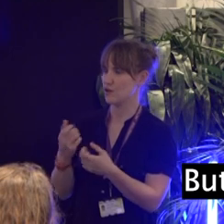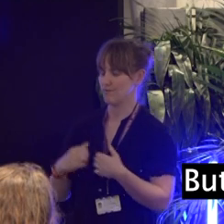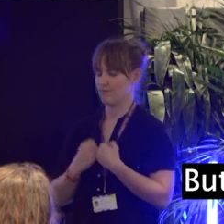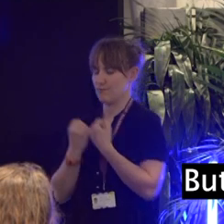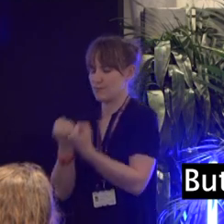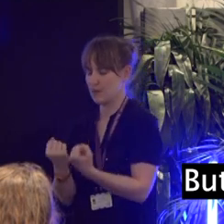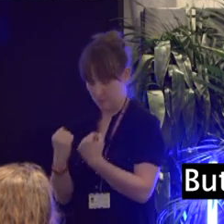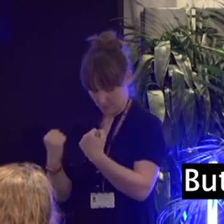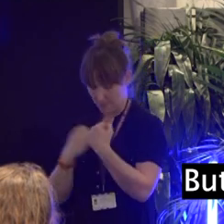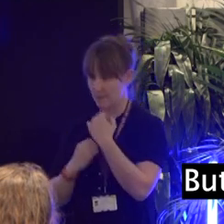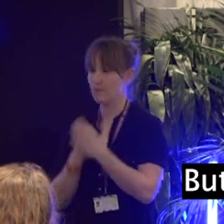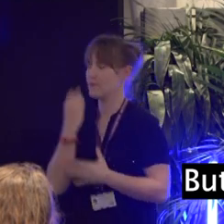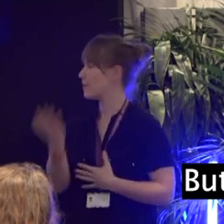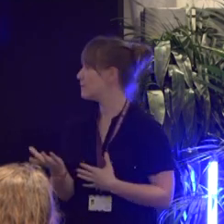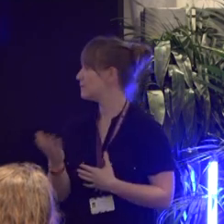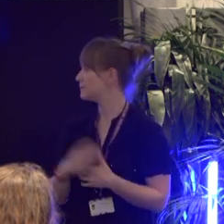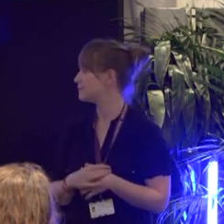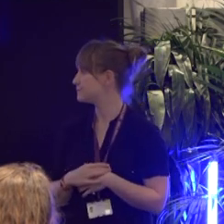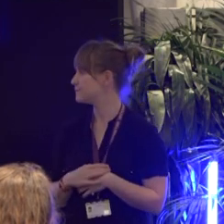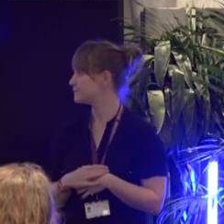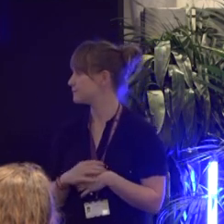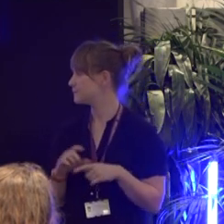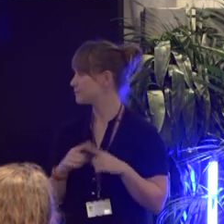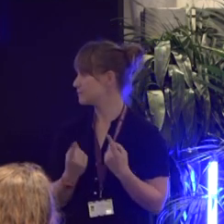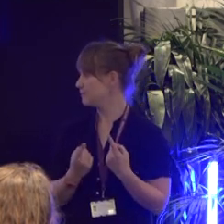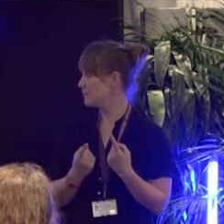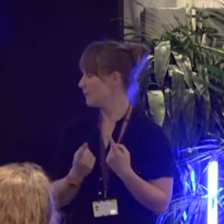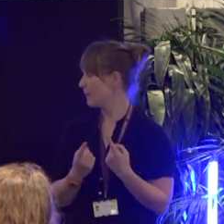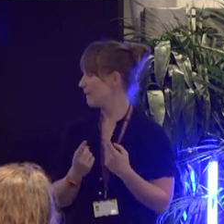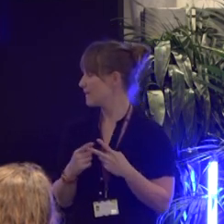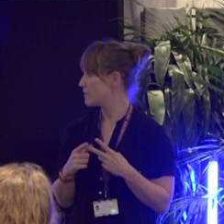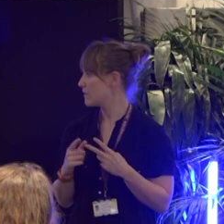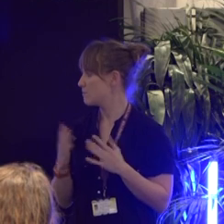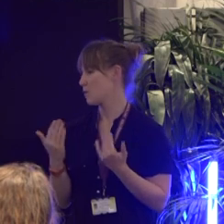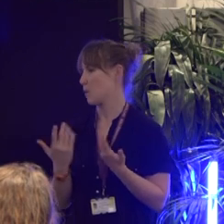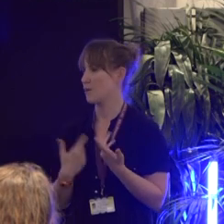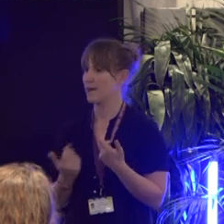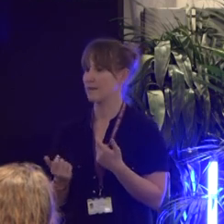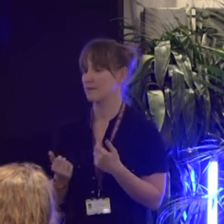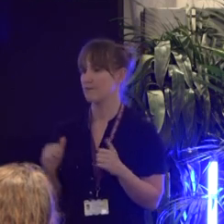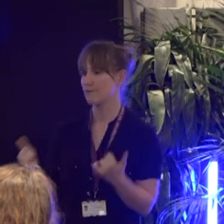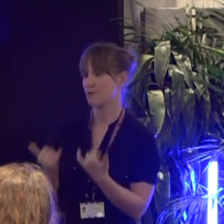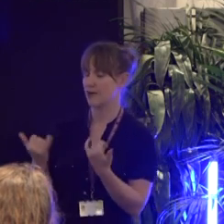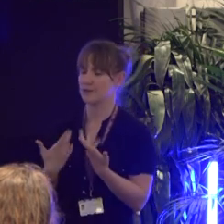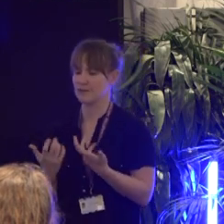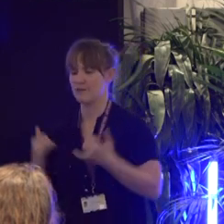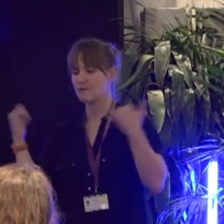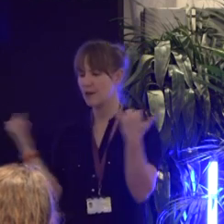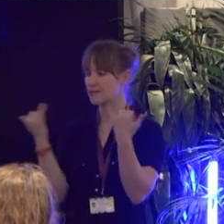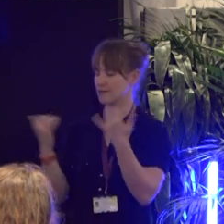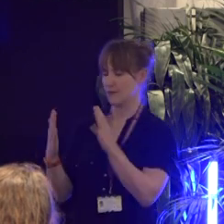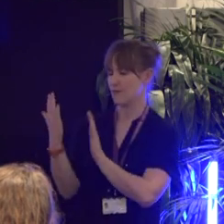But then the kind of more knockabout interactive stuff I do for big audiences at festivals,